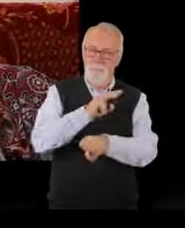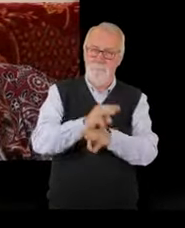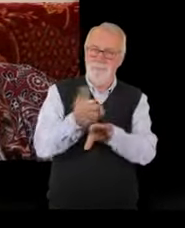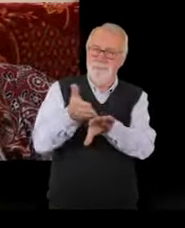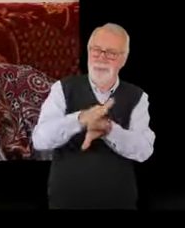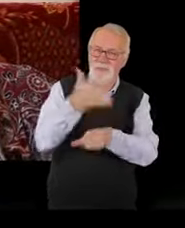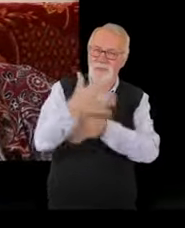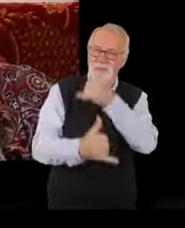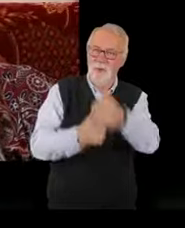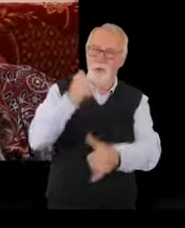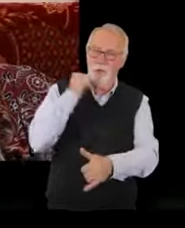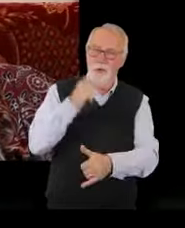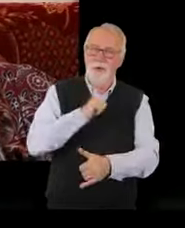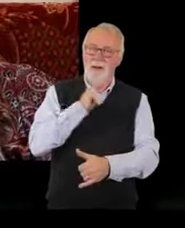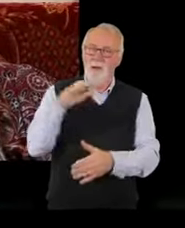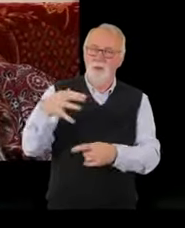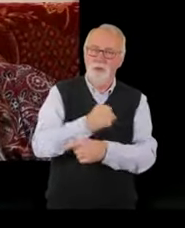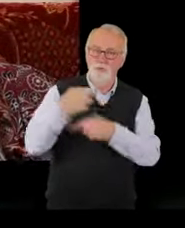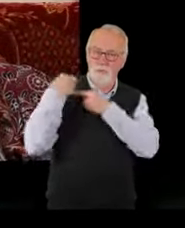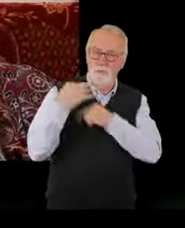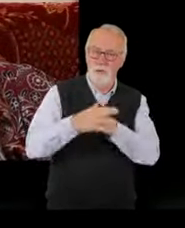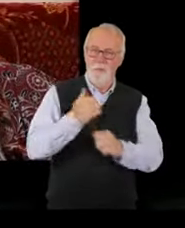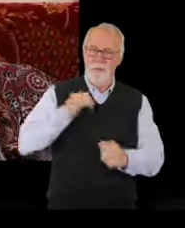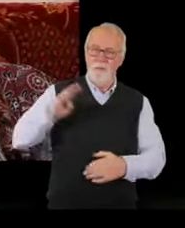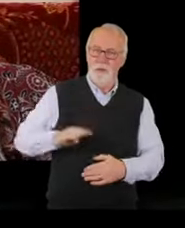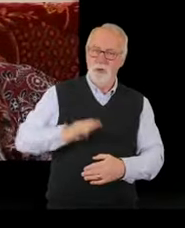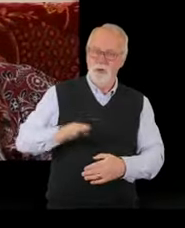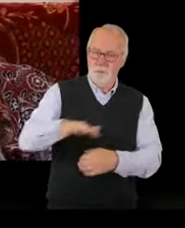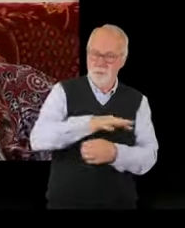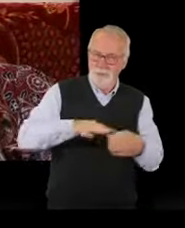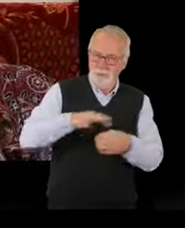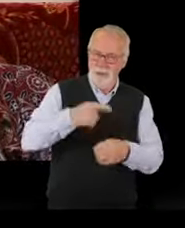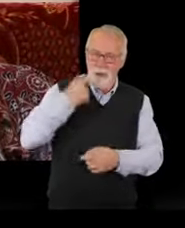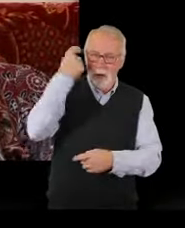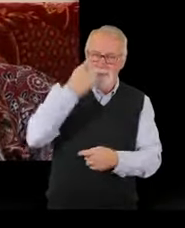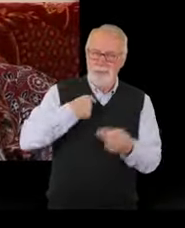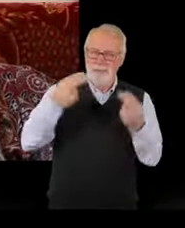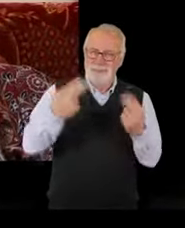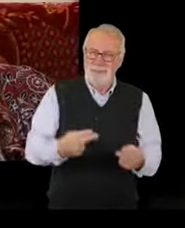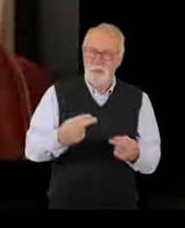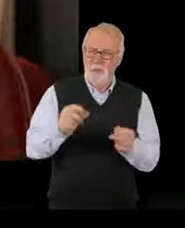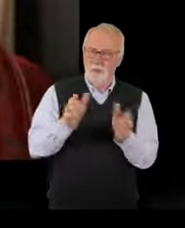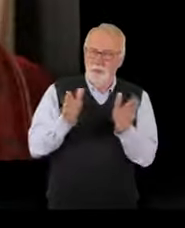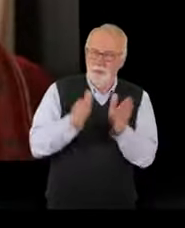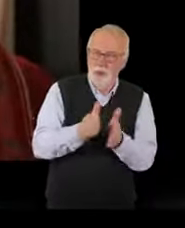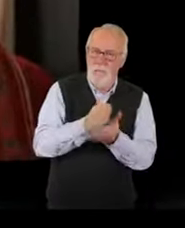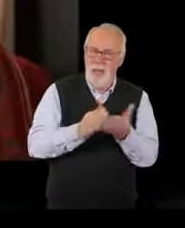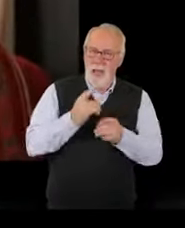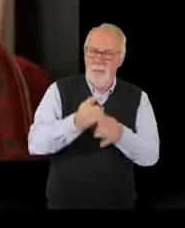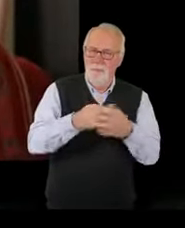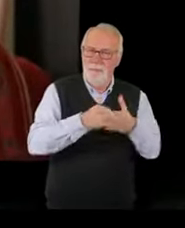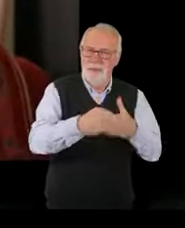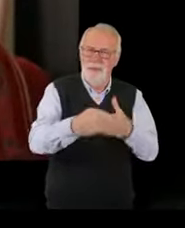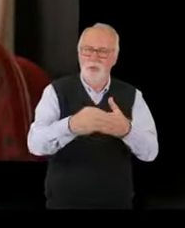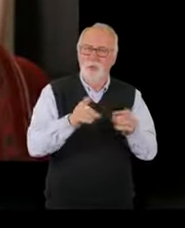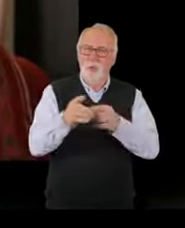and needed that wee bit of help to guide me as to what was the best for Donald. I first came across